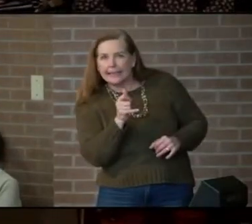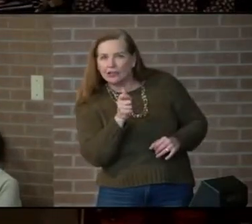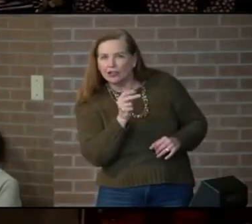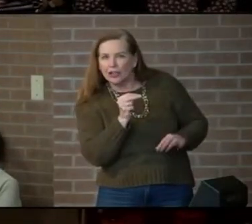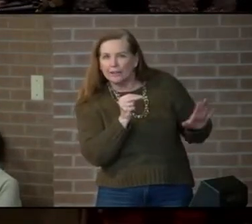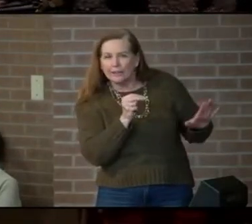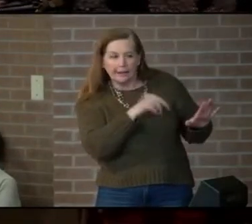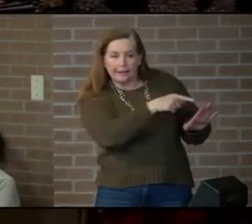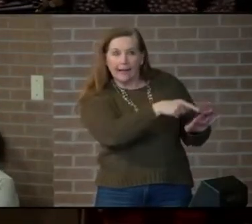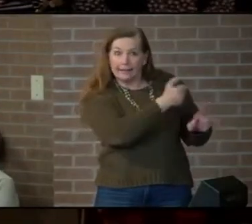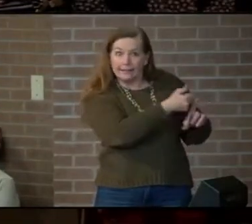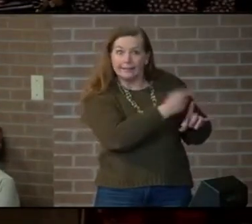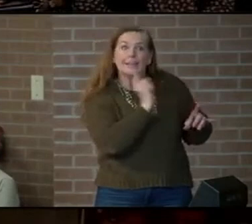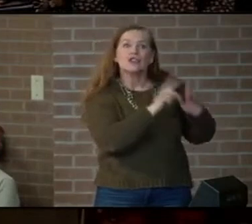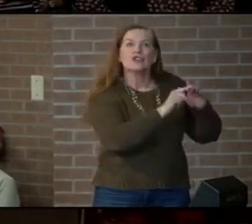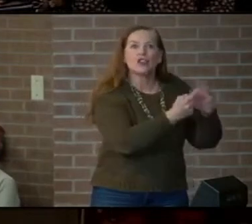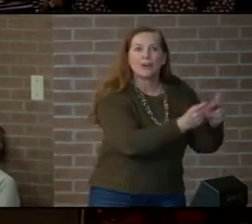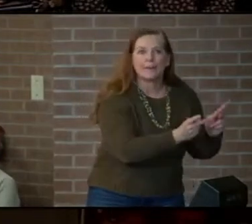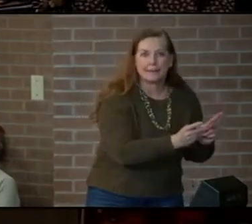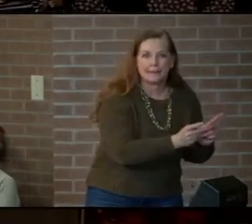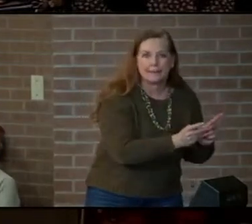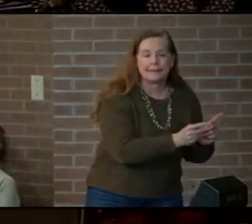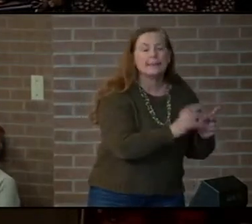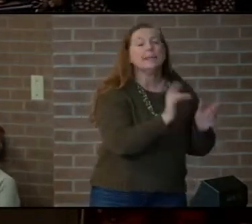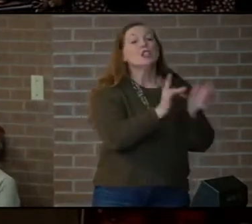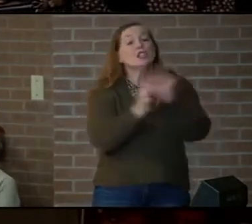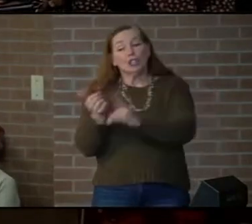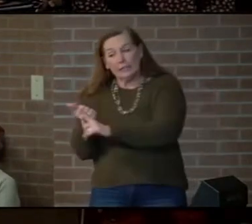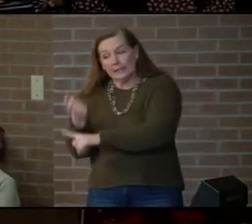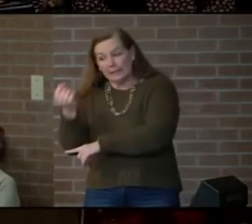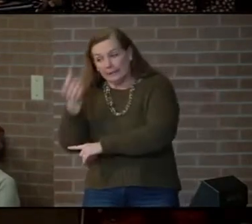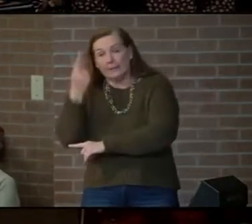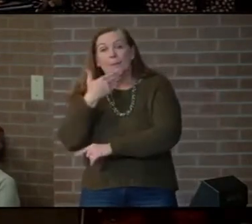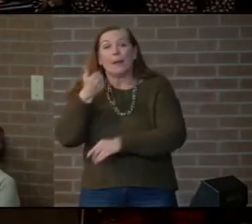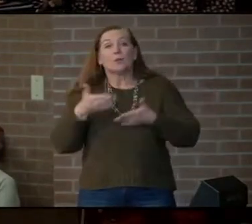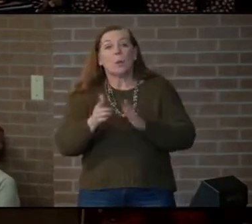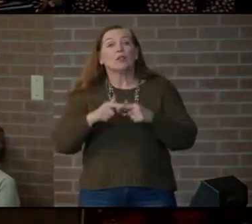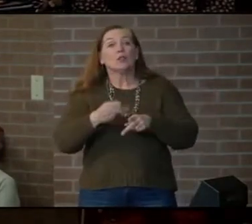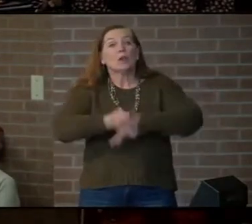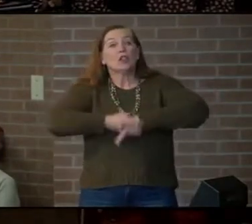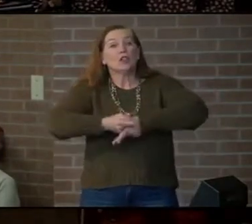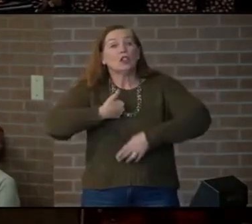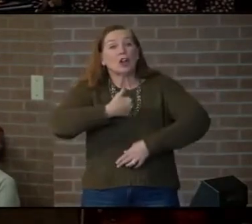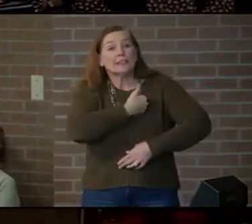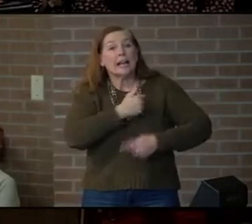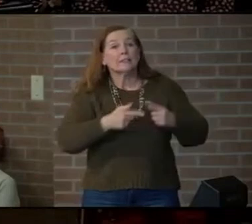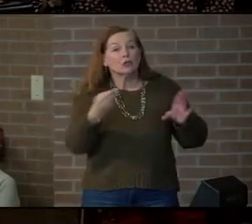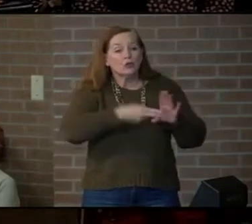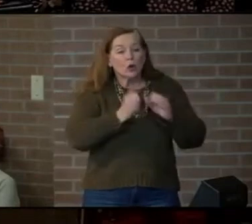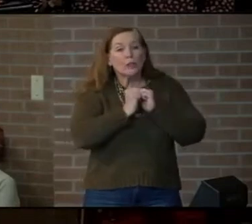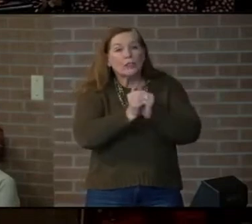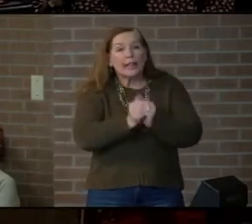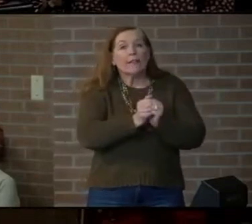starting place. Jesus understands that the best way to nurture ourselves is to join together in reaching out to